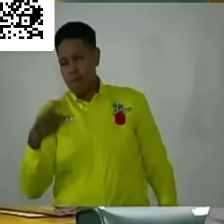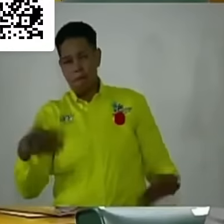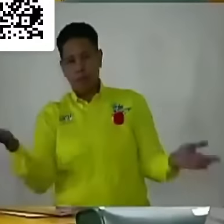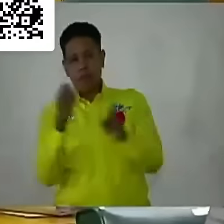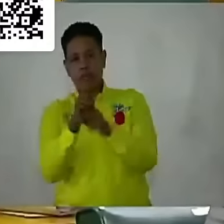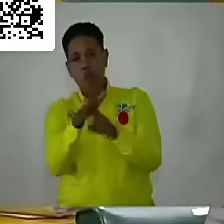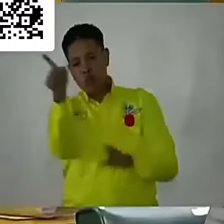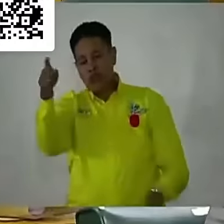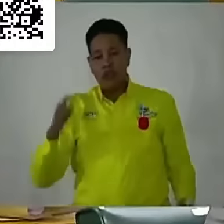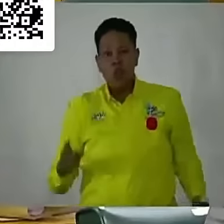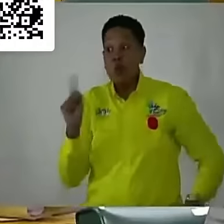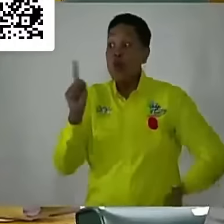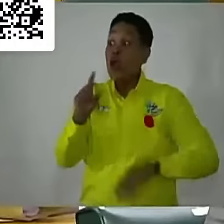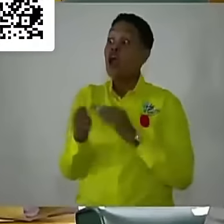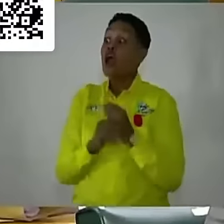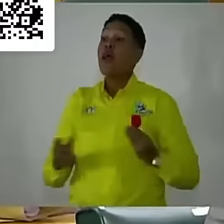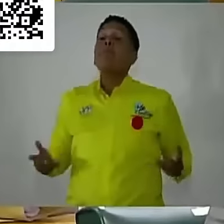where